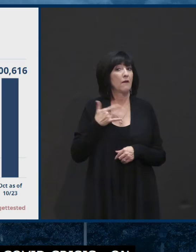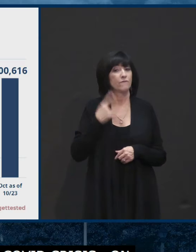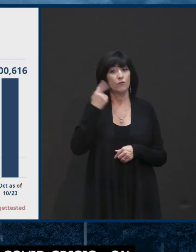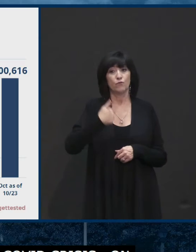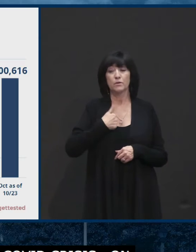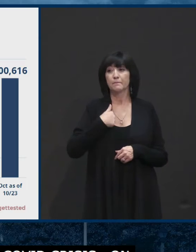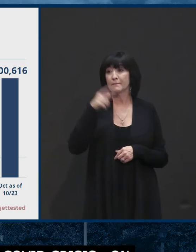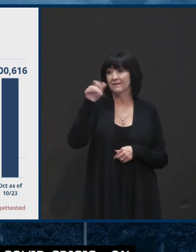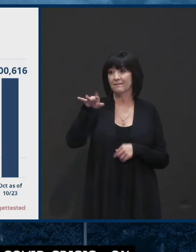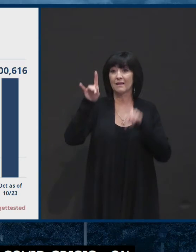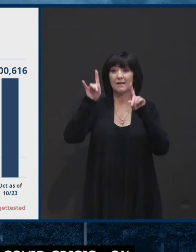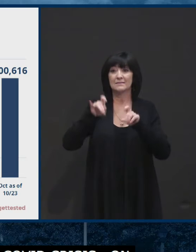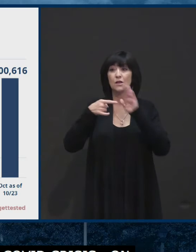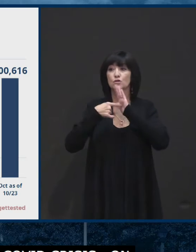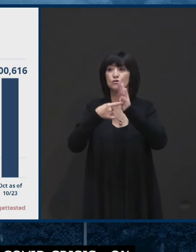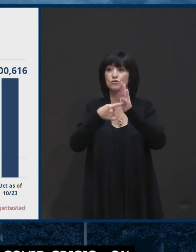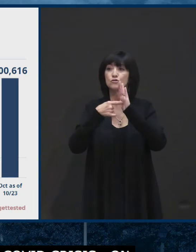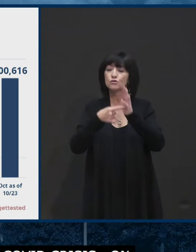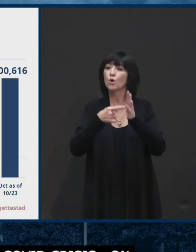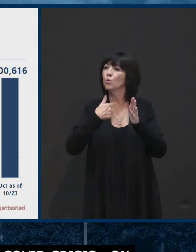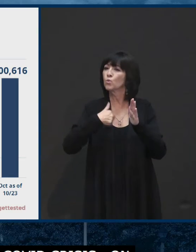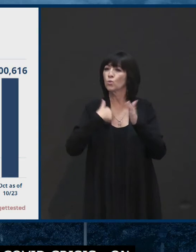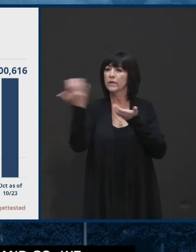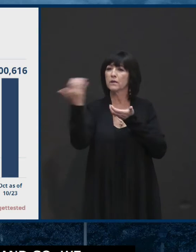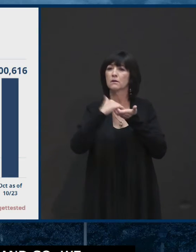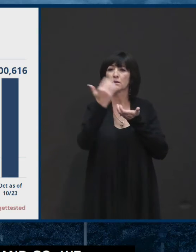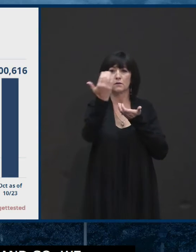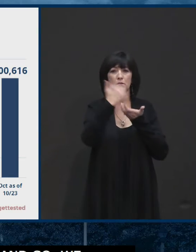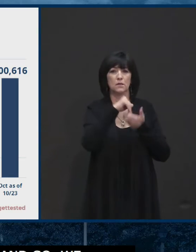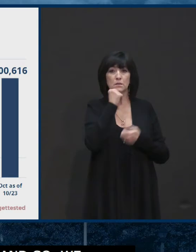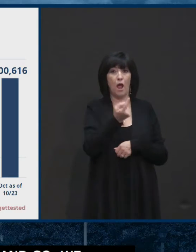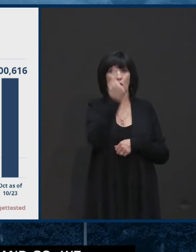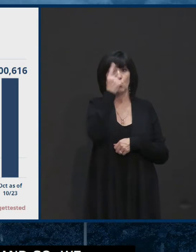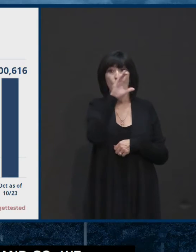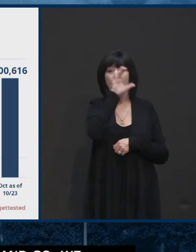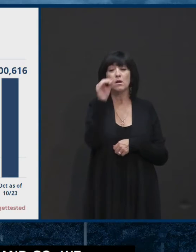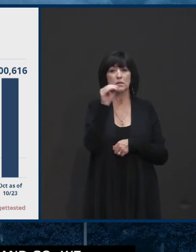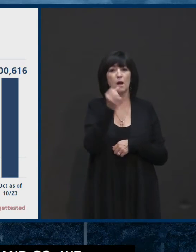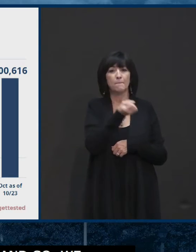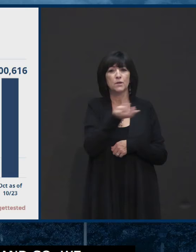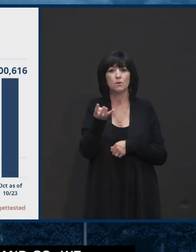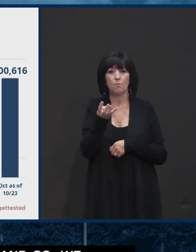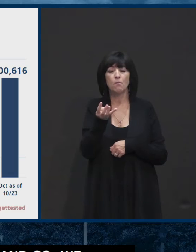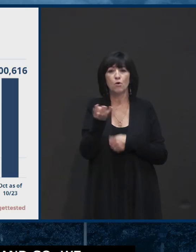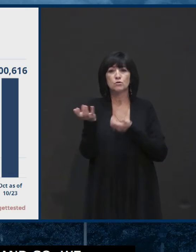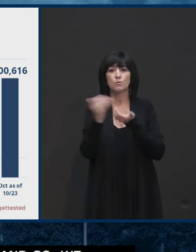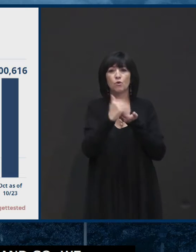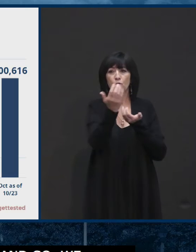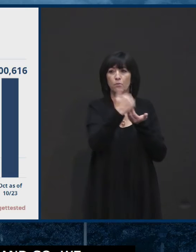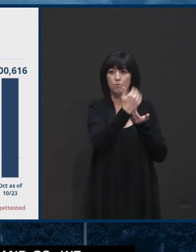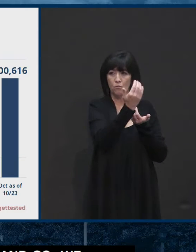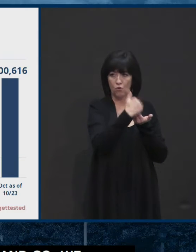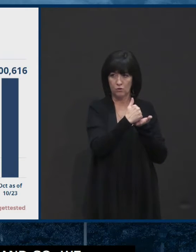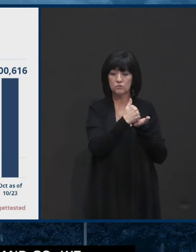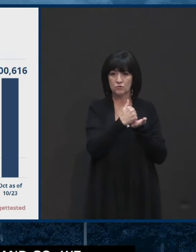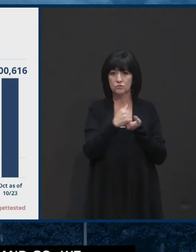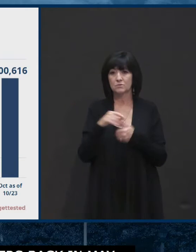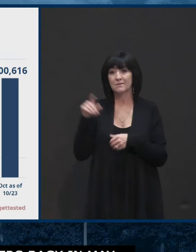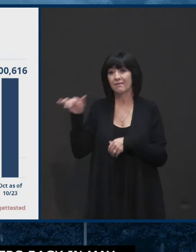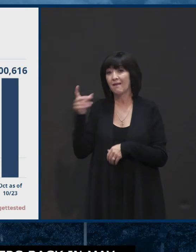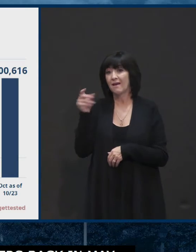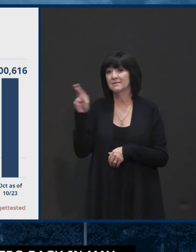community testing with multiple partners back in May. Dr. Rattay gave us a goal of 80,000 individuals with